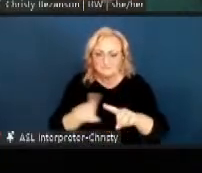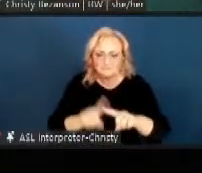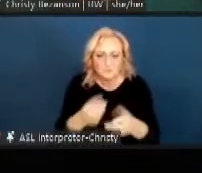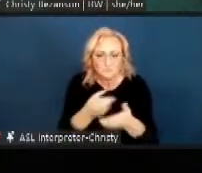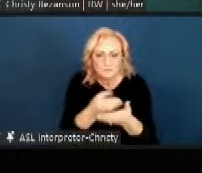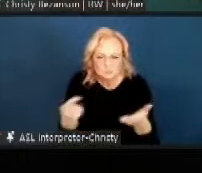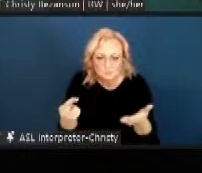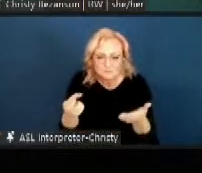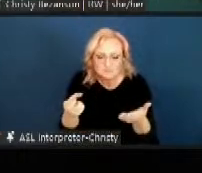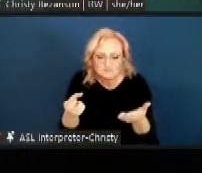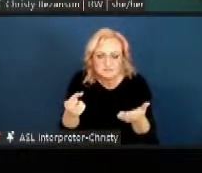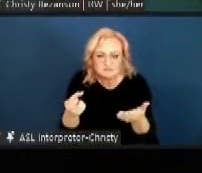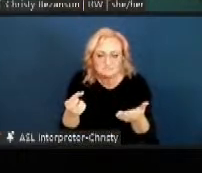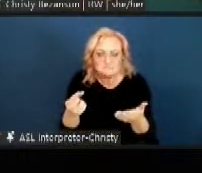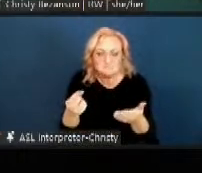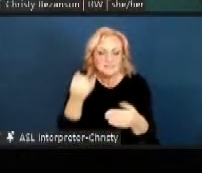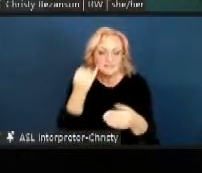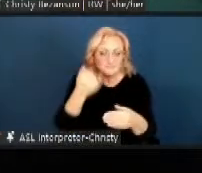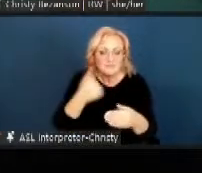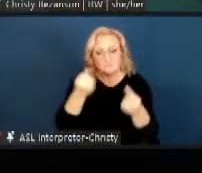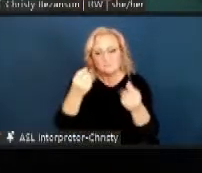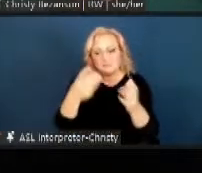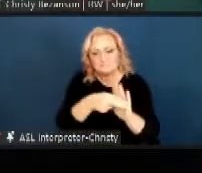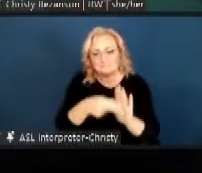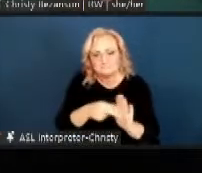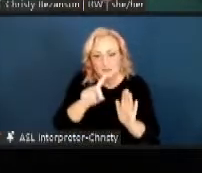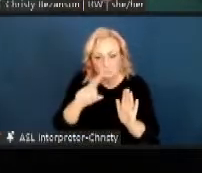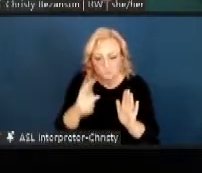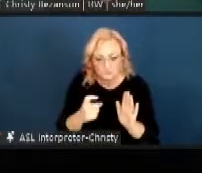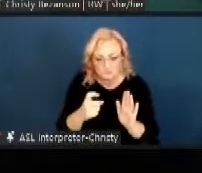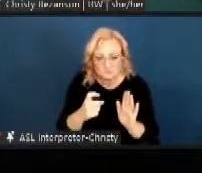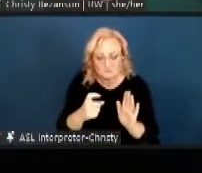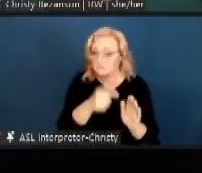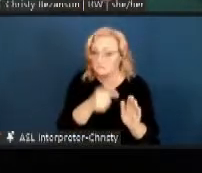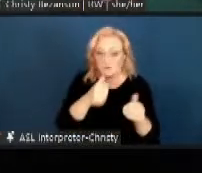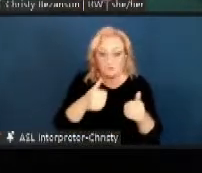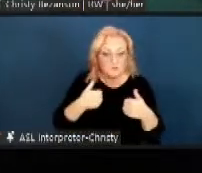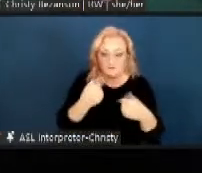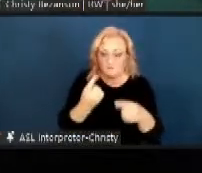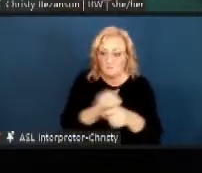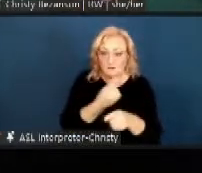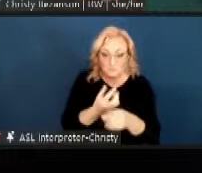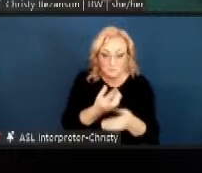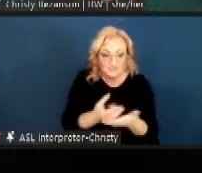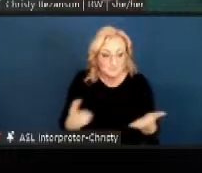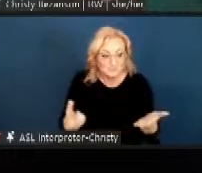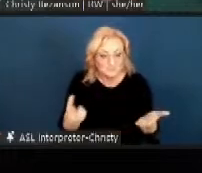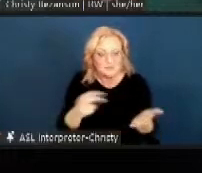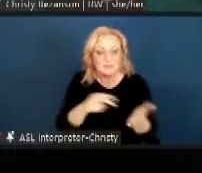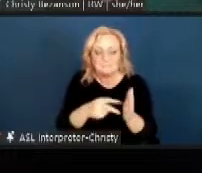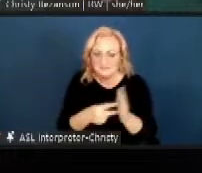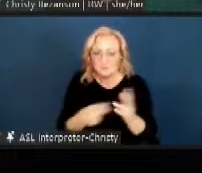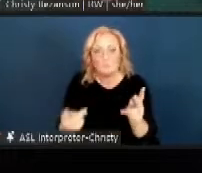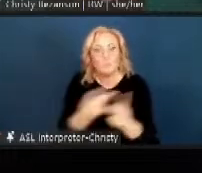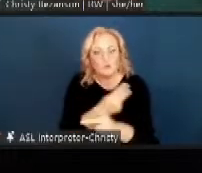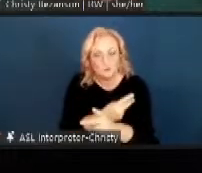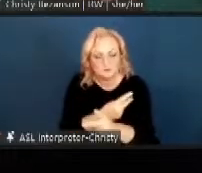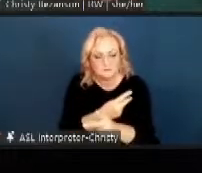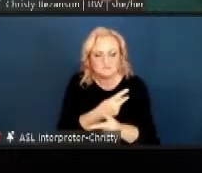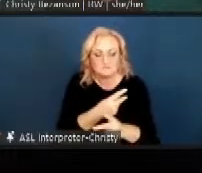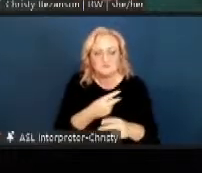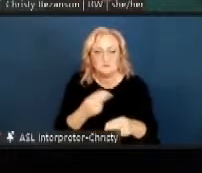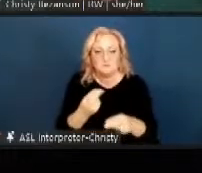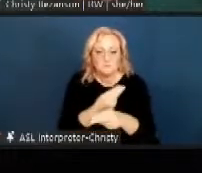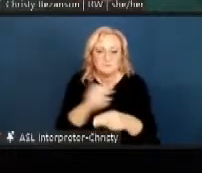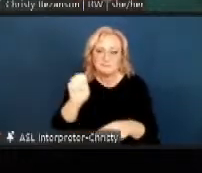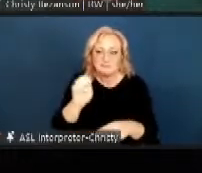variety of different diagnoses. And without these proper resources, we are going to continue to see the following: high utilization of ER